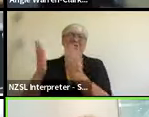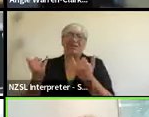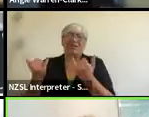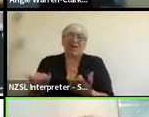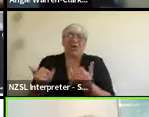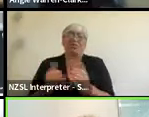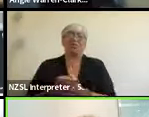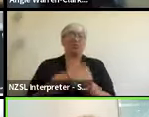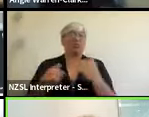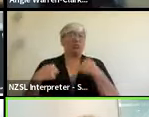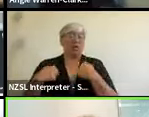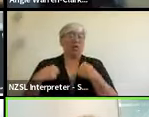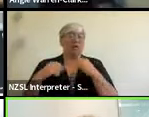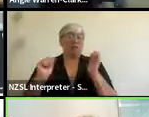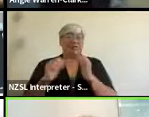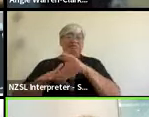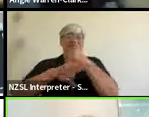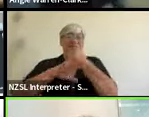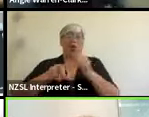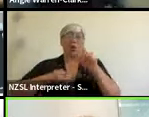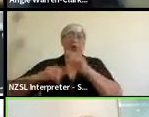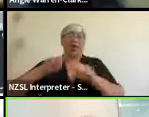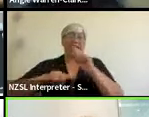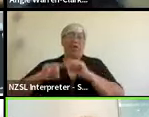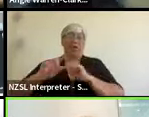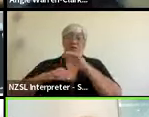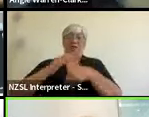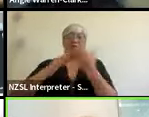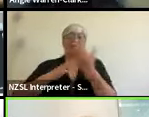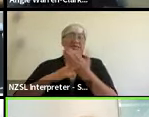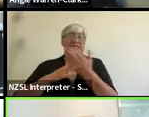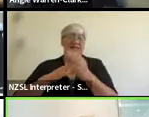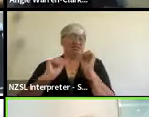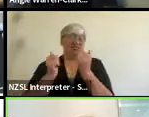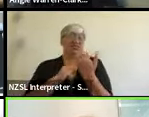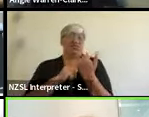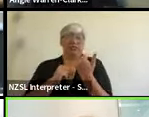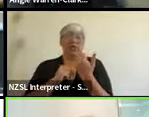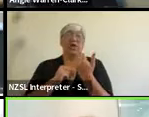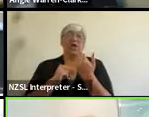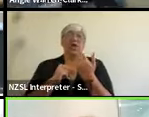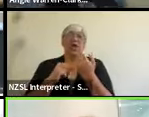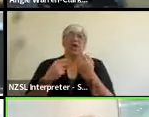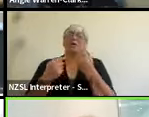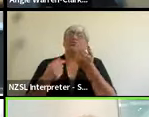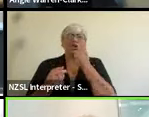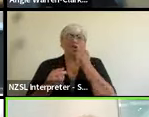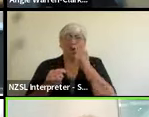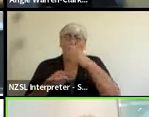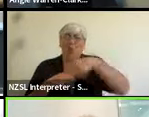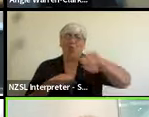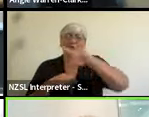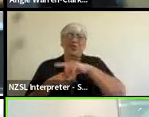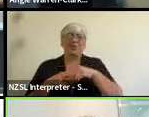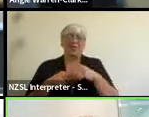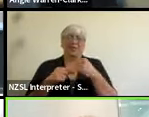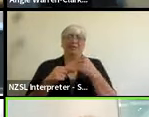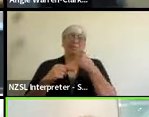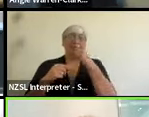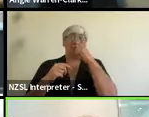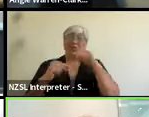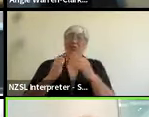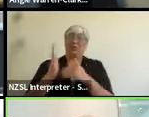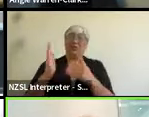an accessibility hui that came out of it, was that we have an aging population and nobody knows when they're going to